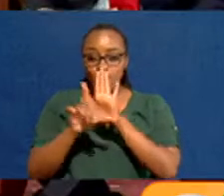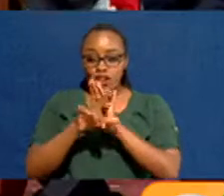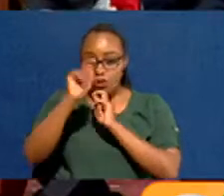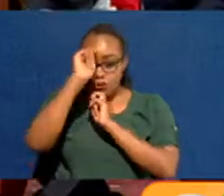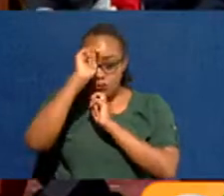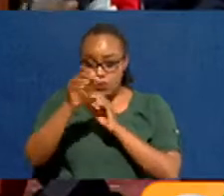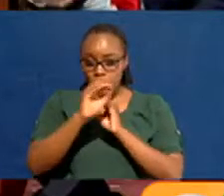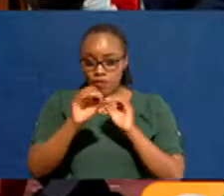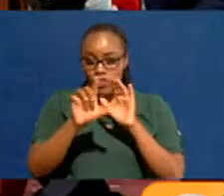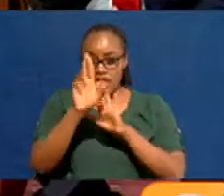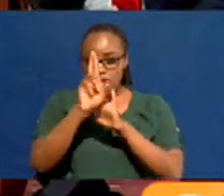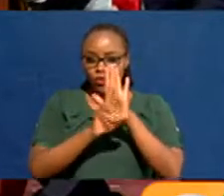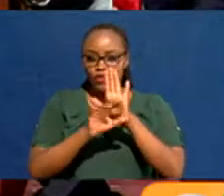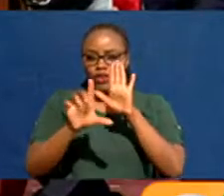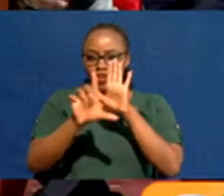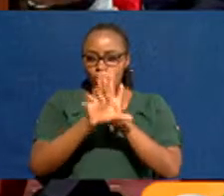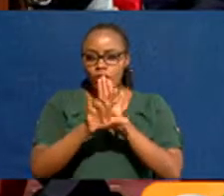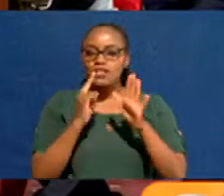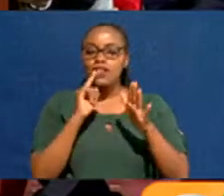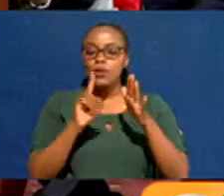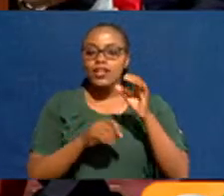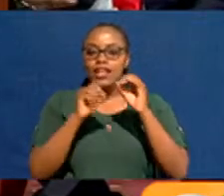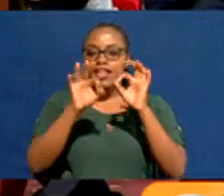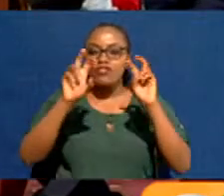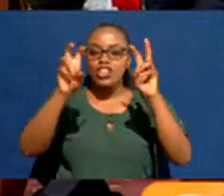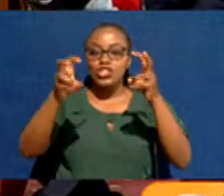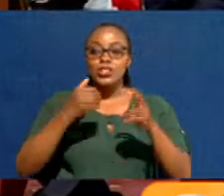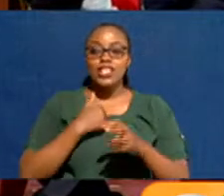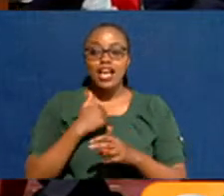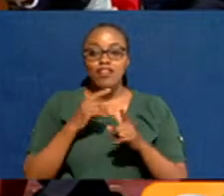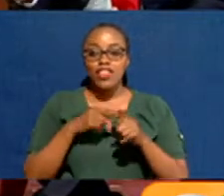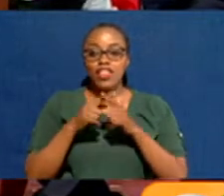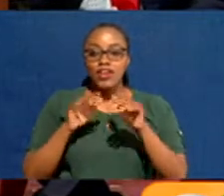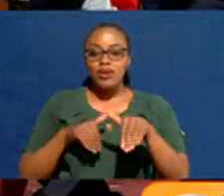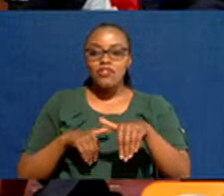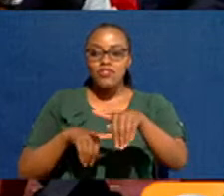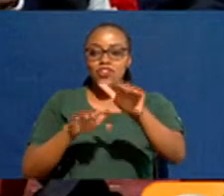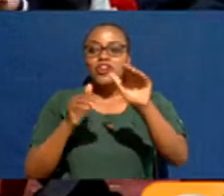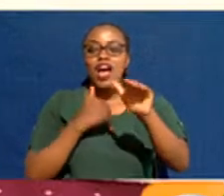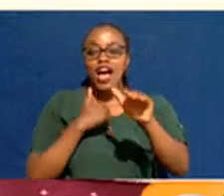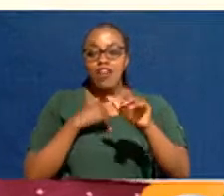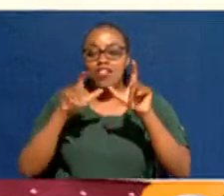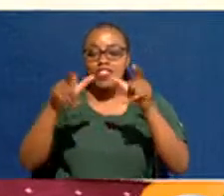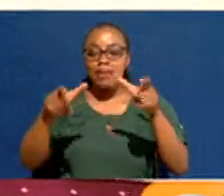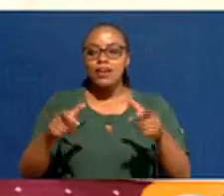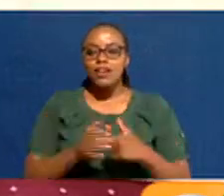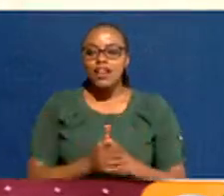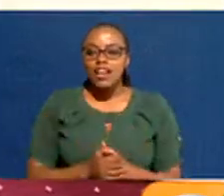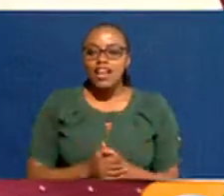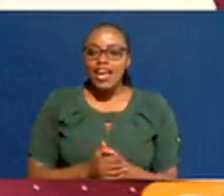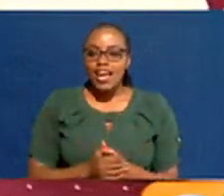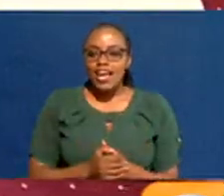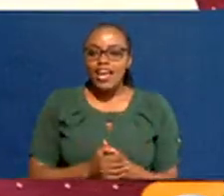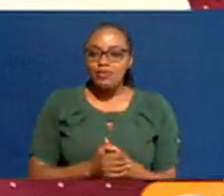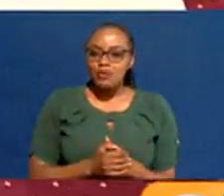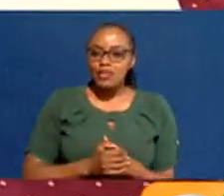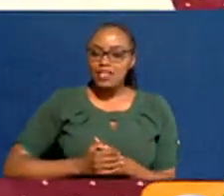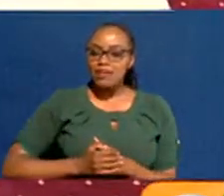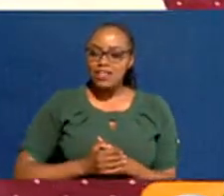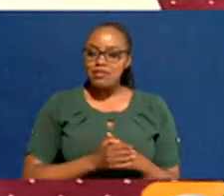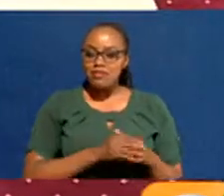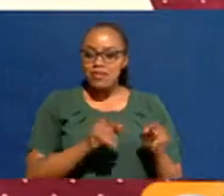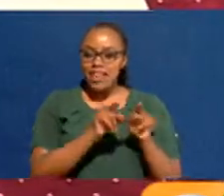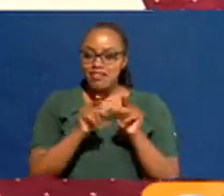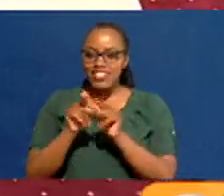disregard the rule of law, because the rule of law says if there are issues, you follow the channel and raise with the media? Once we raise the issues to the